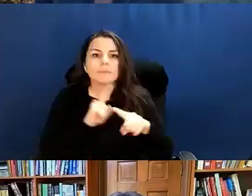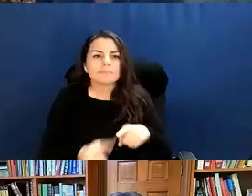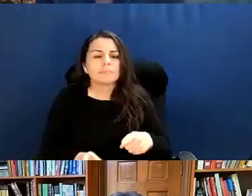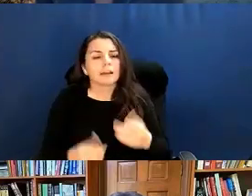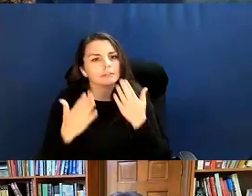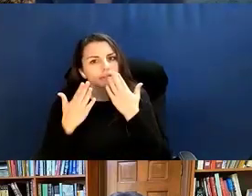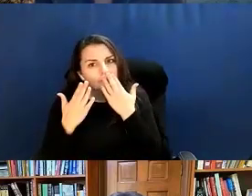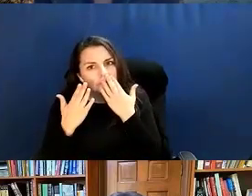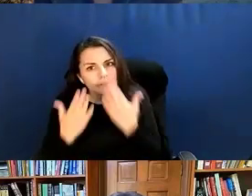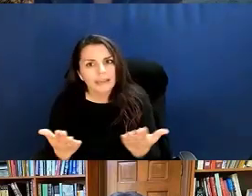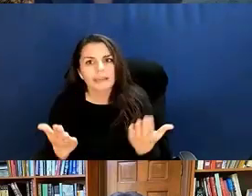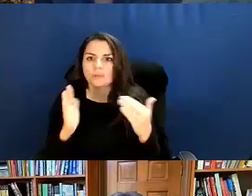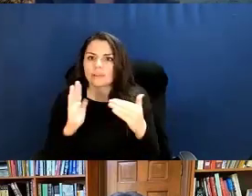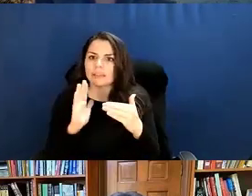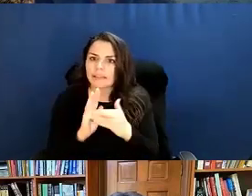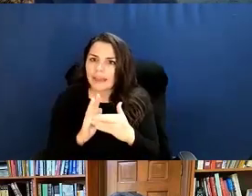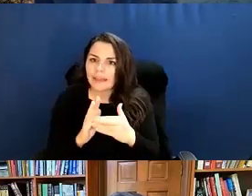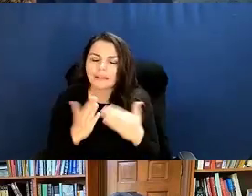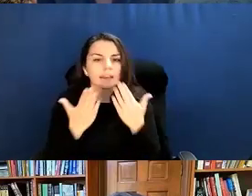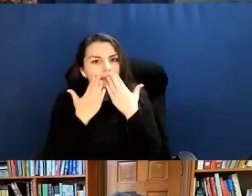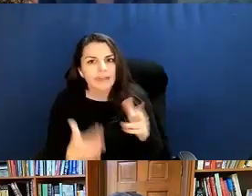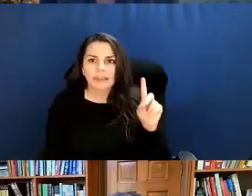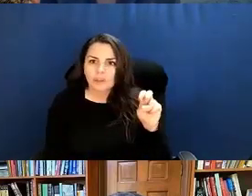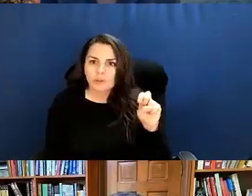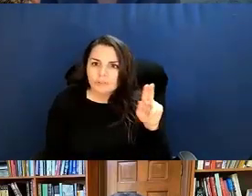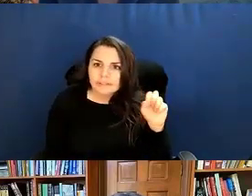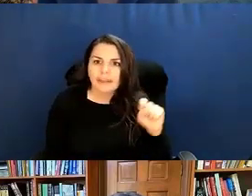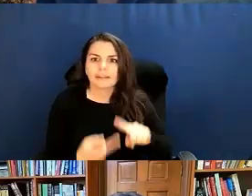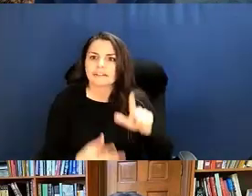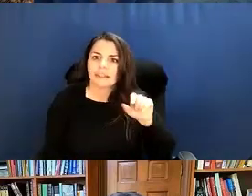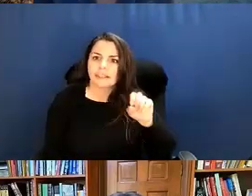fund training grants. So they are likely to need those leftover funds to fund their program in the years